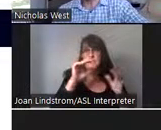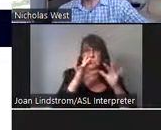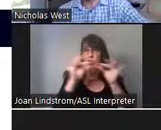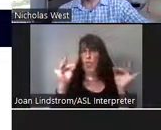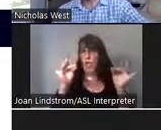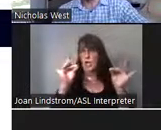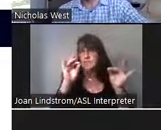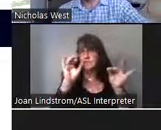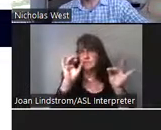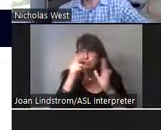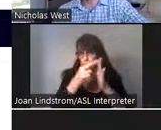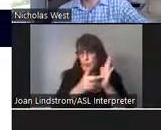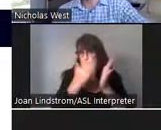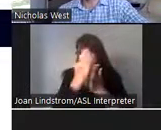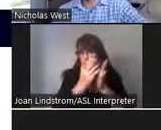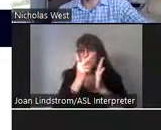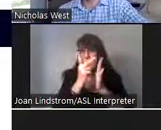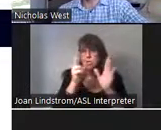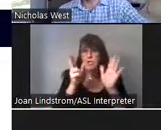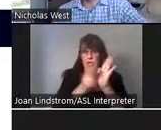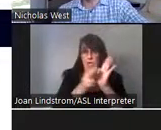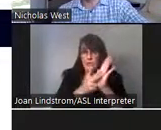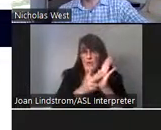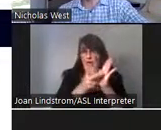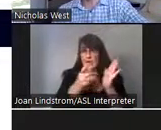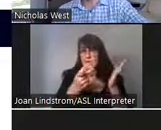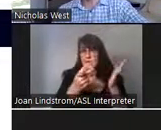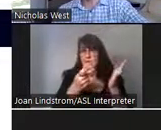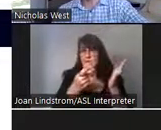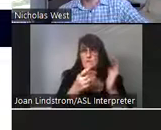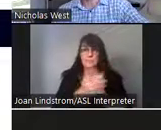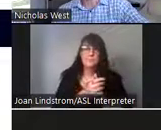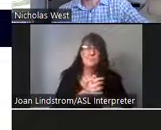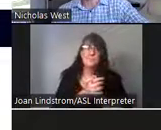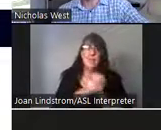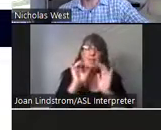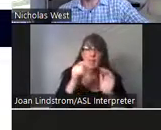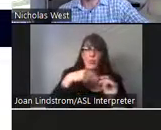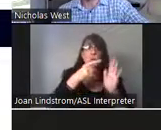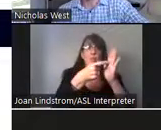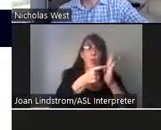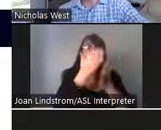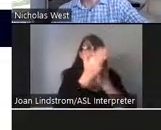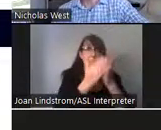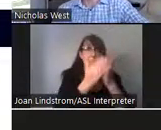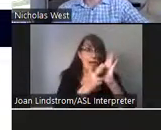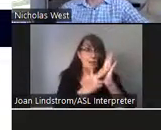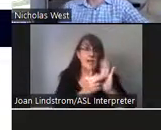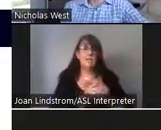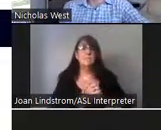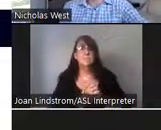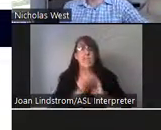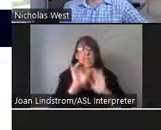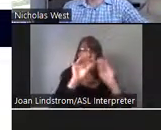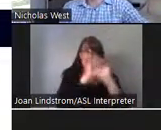make part of the contract. This is more of a compliance thing that we require as part of the contract. So it's